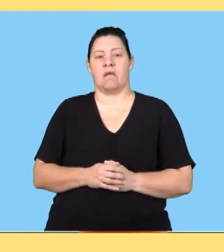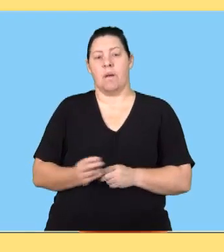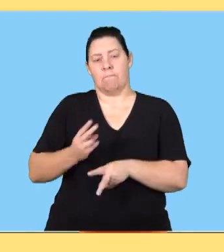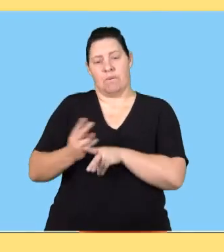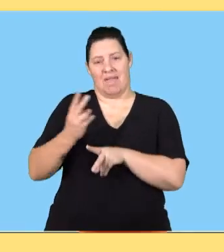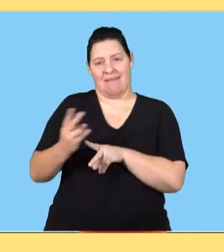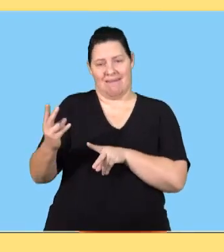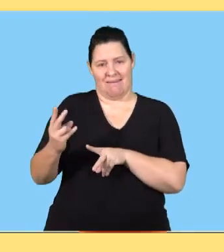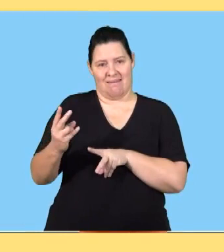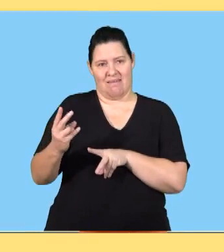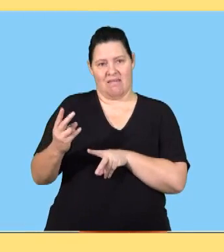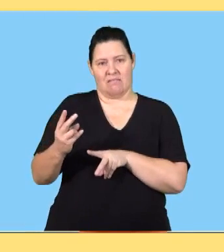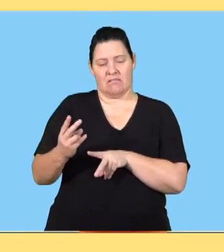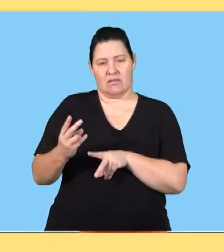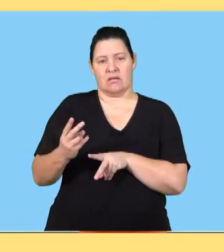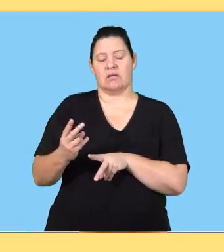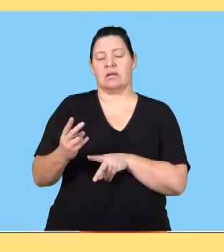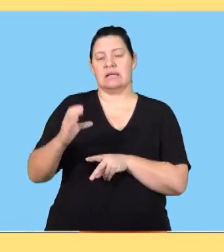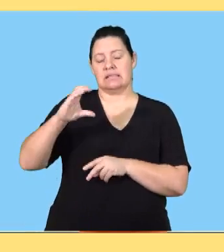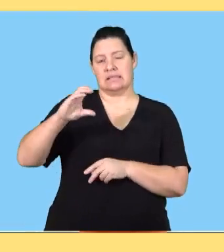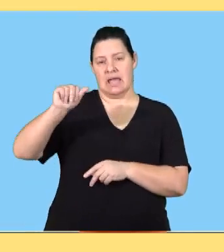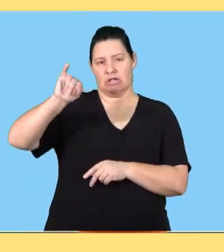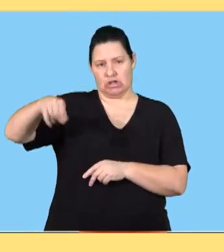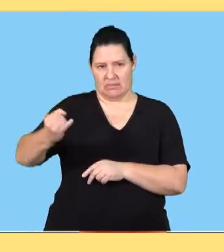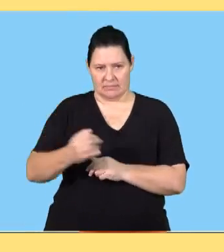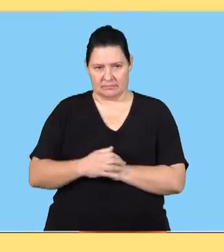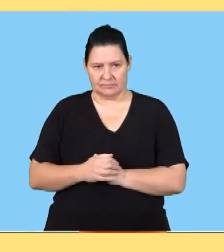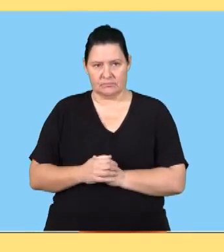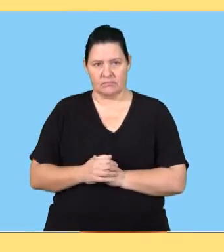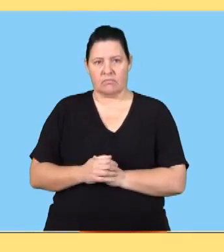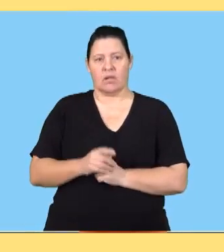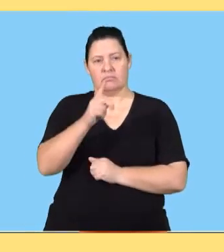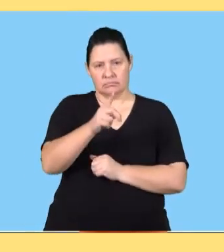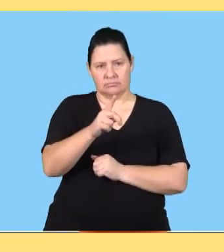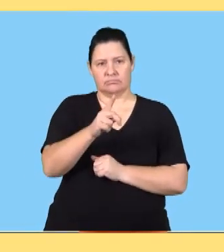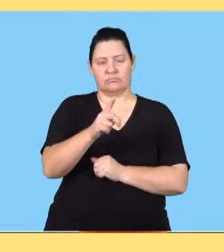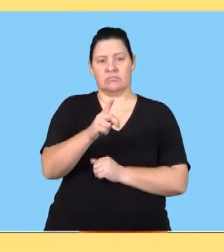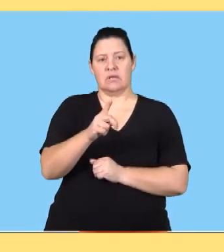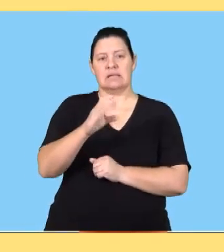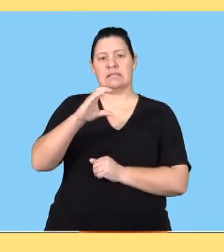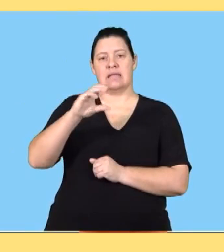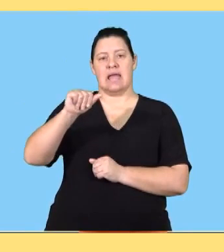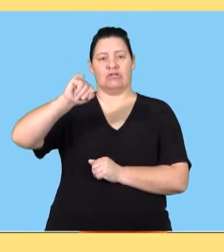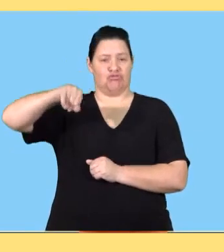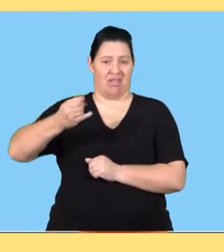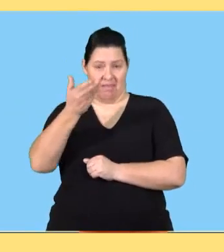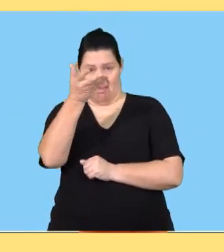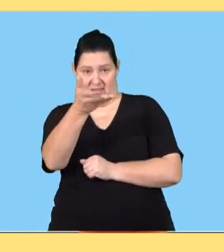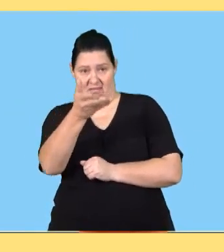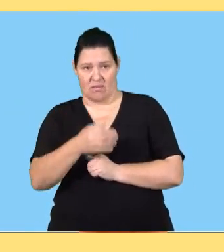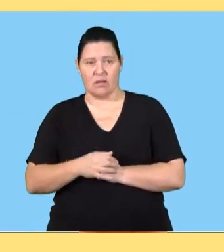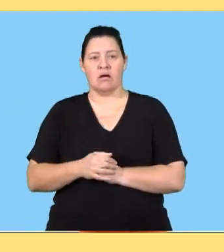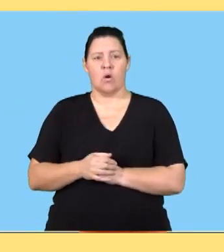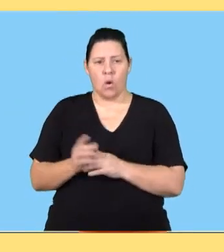the preparation of the creditors' allowances journal. So here is our creditors' allowances